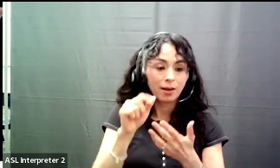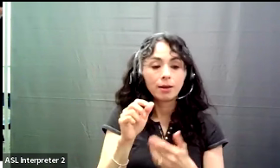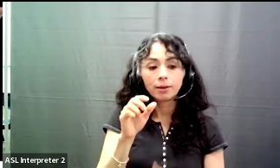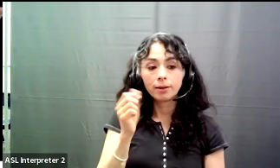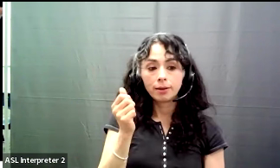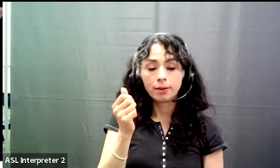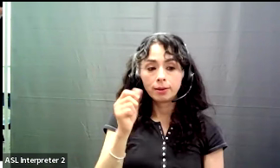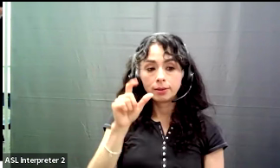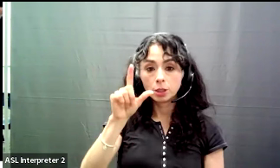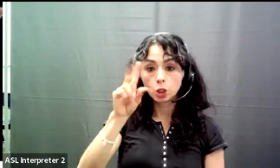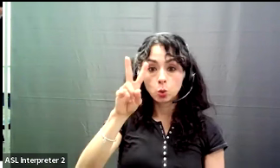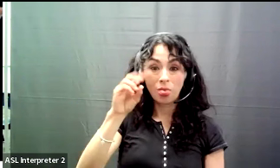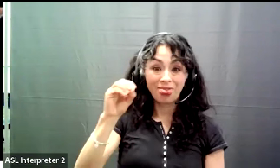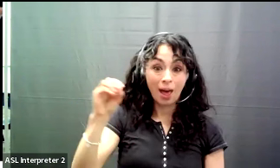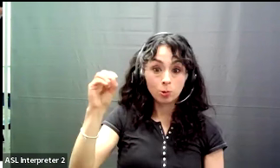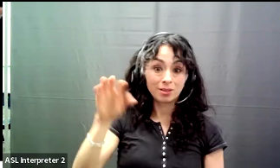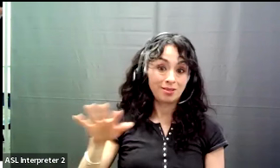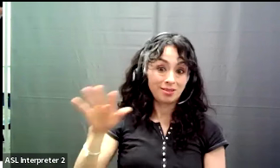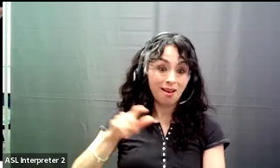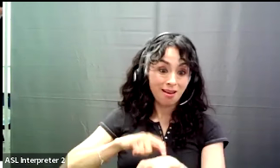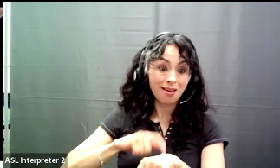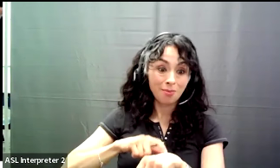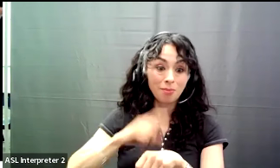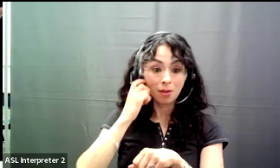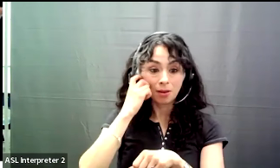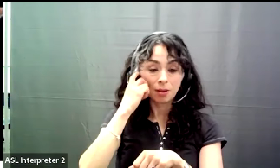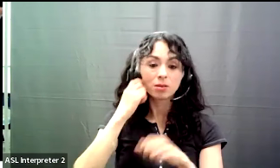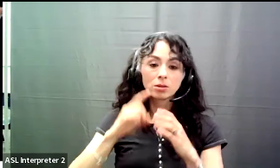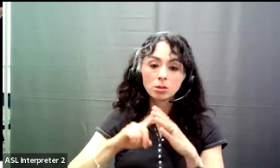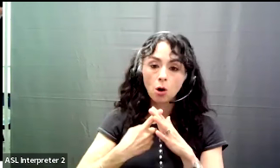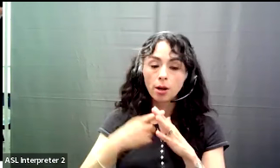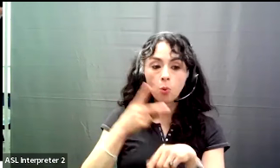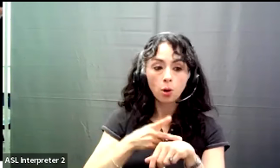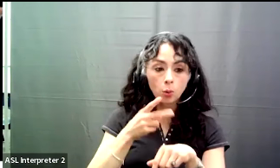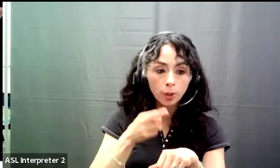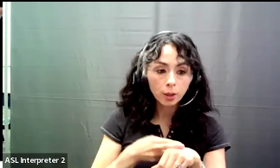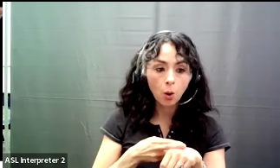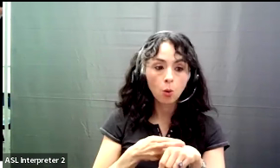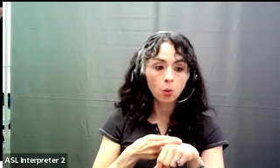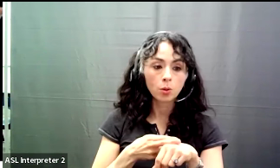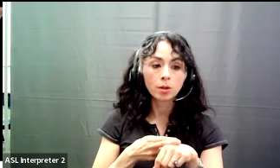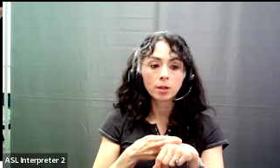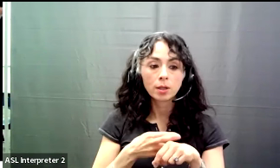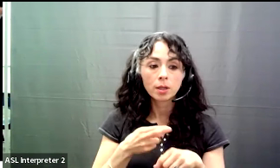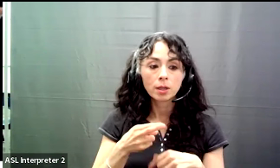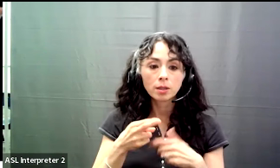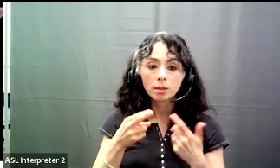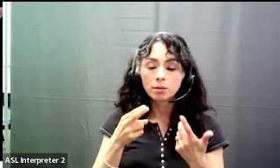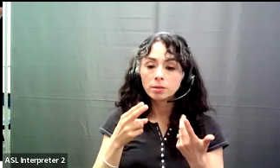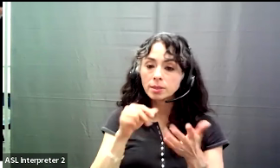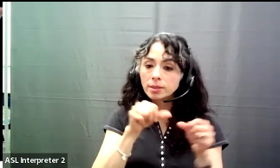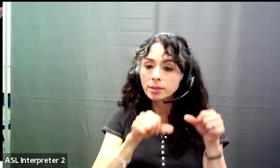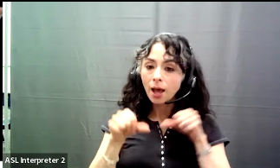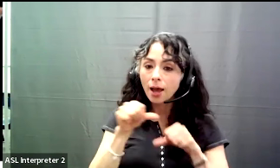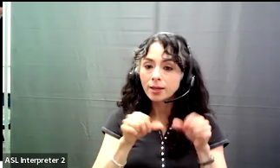Puerto Rico, but also we also worked with St. Croix, where a group of scientists